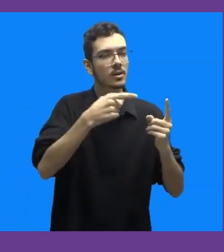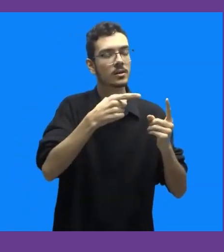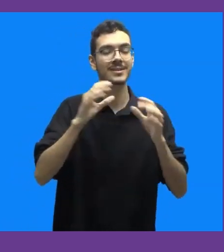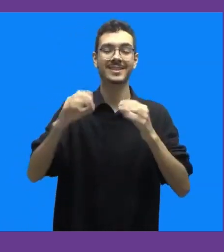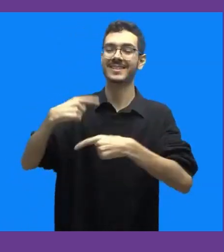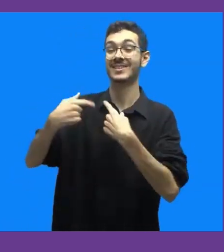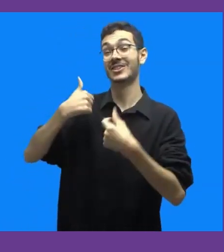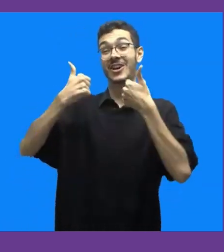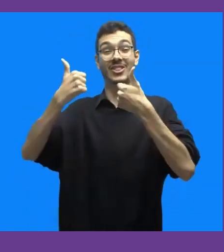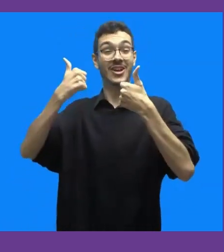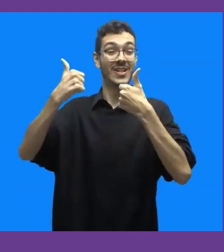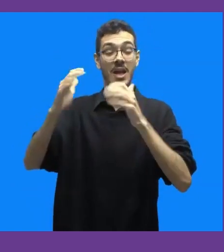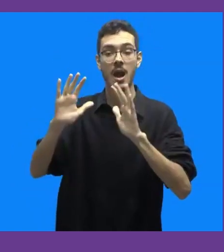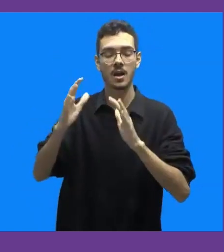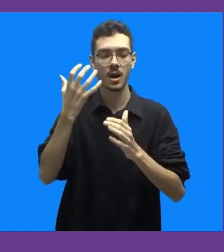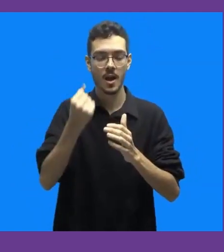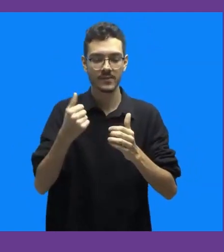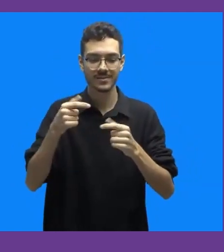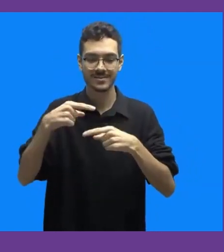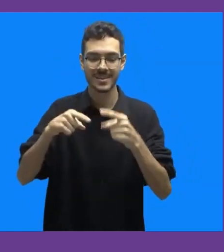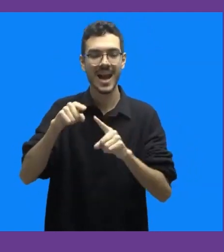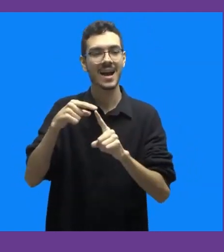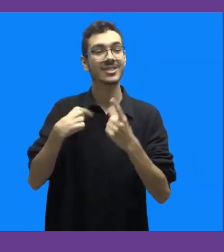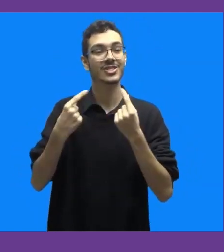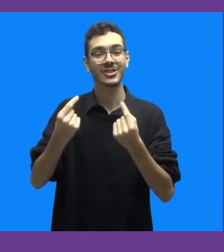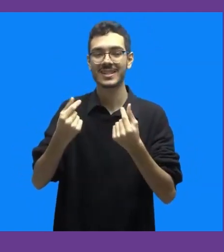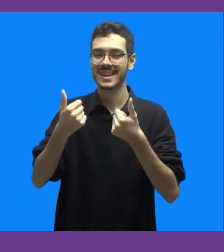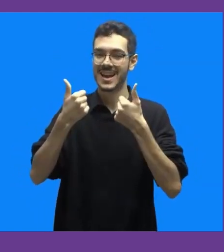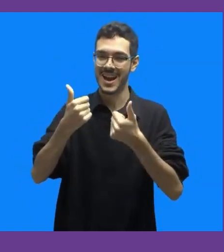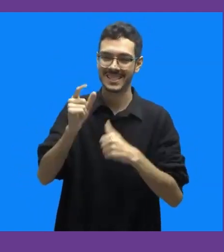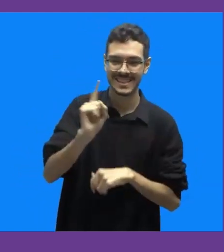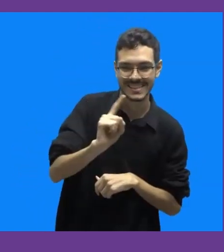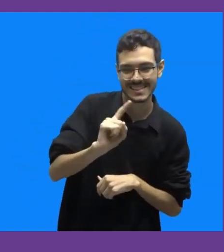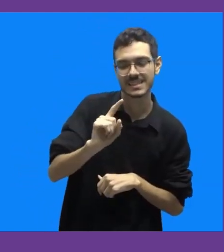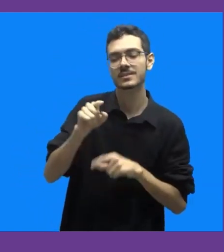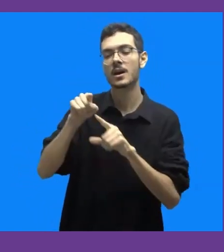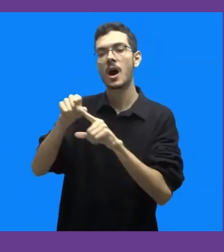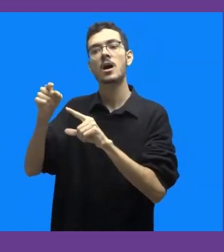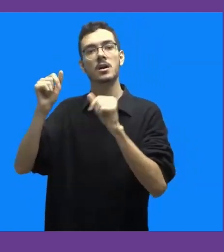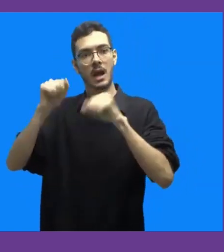also helped to, take a step forward, try to